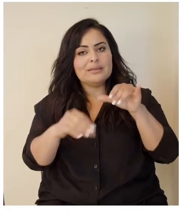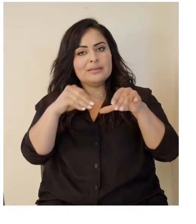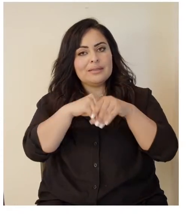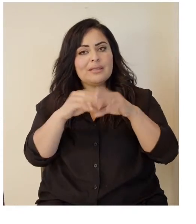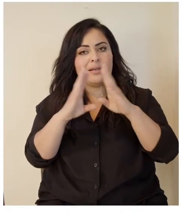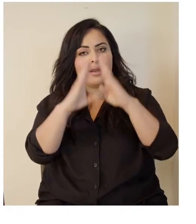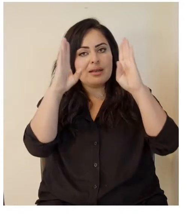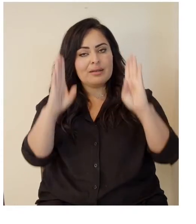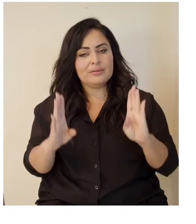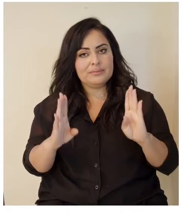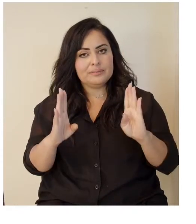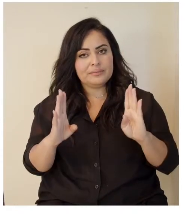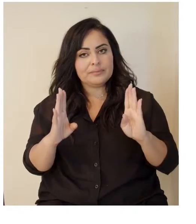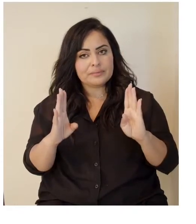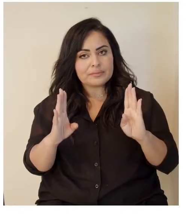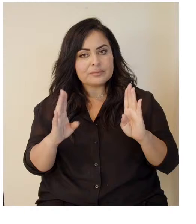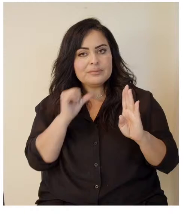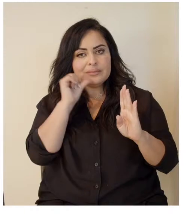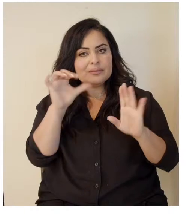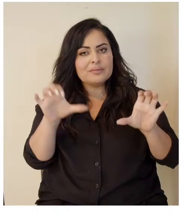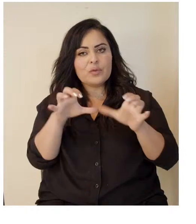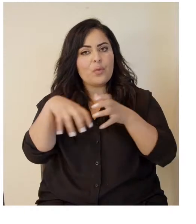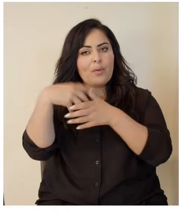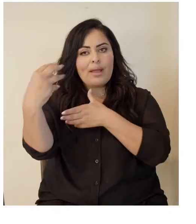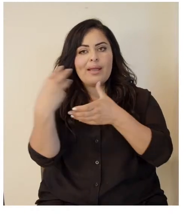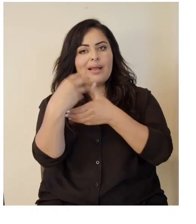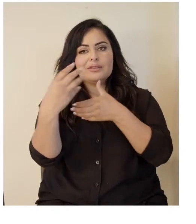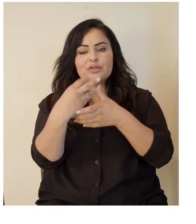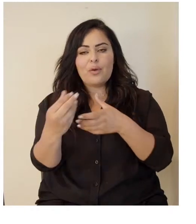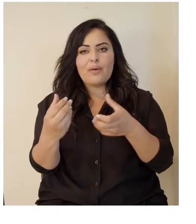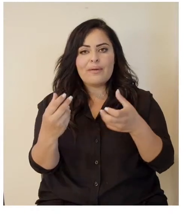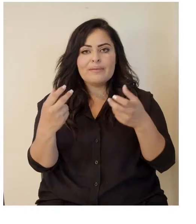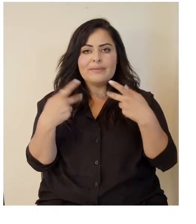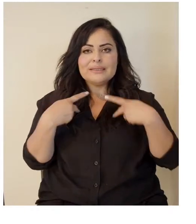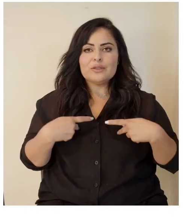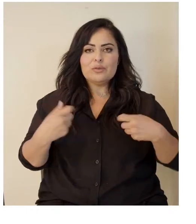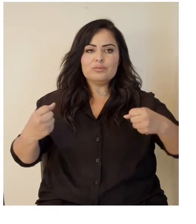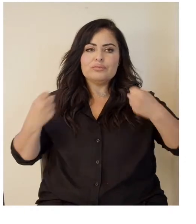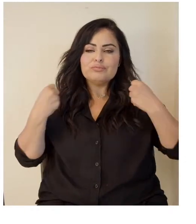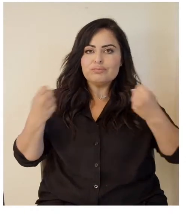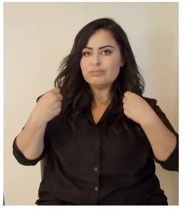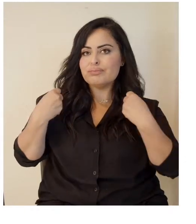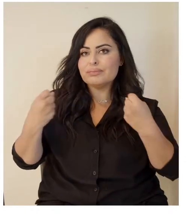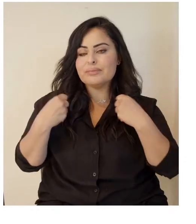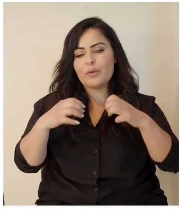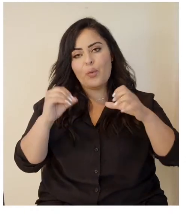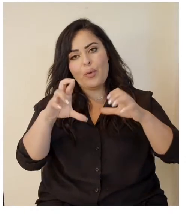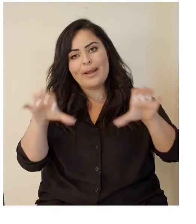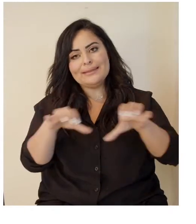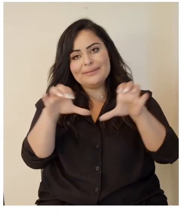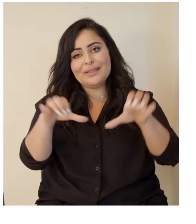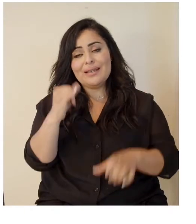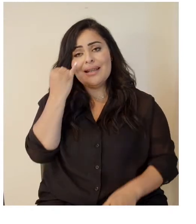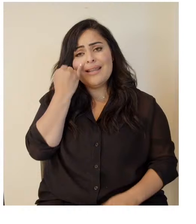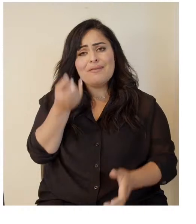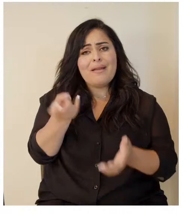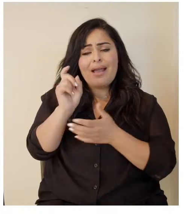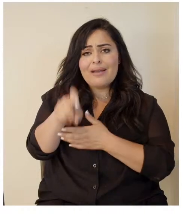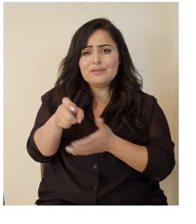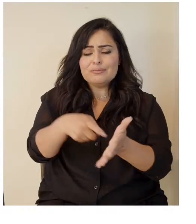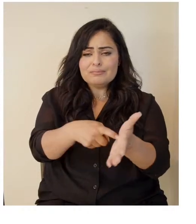possible, and not do outdoor vigorous physical exercise or activity. If you have to be